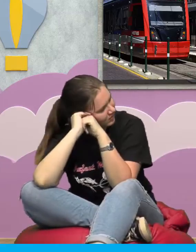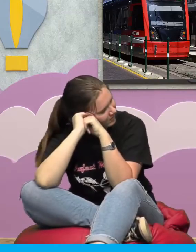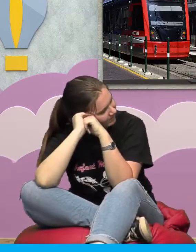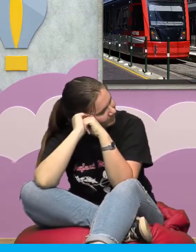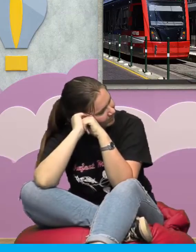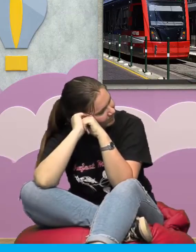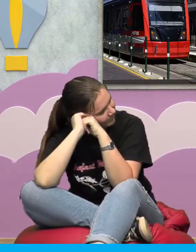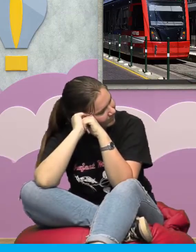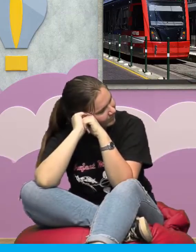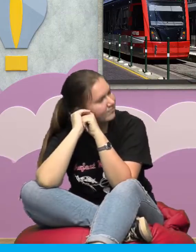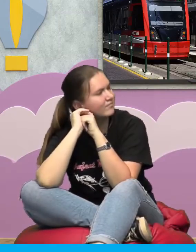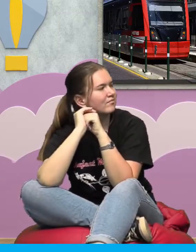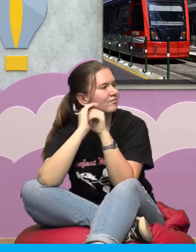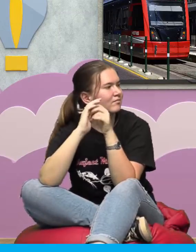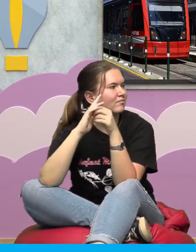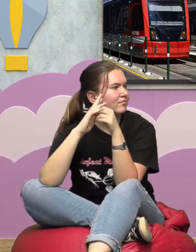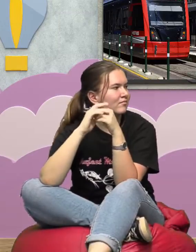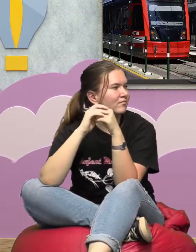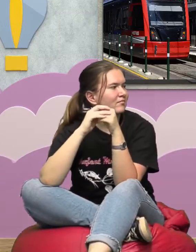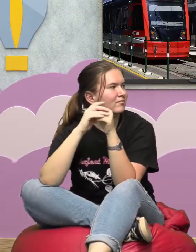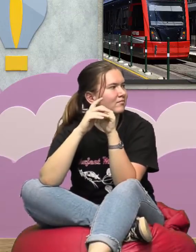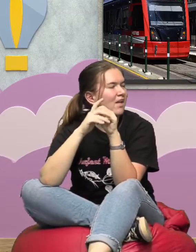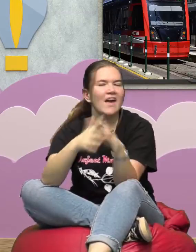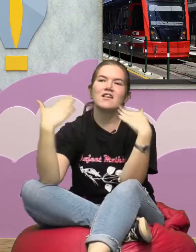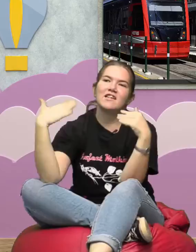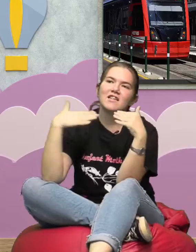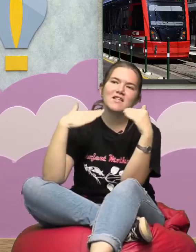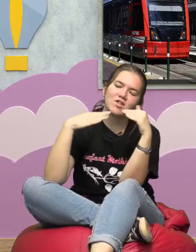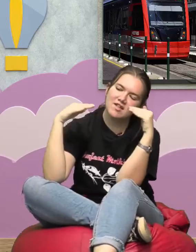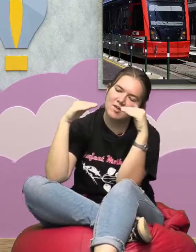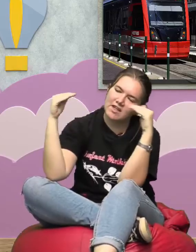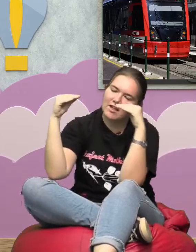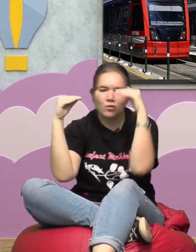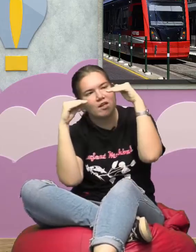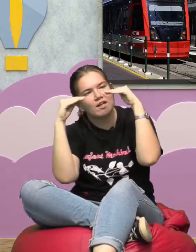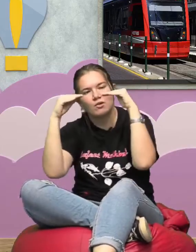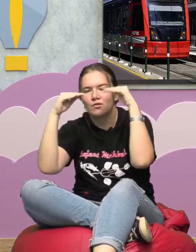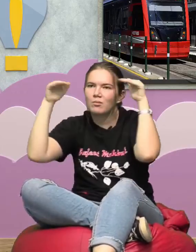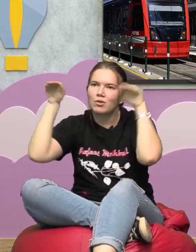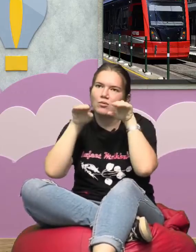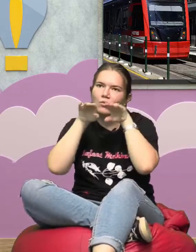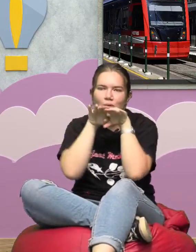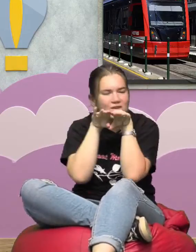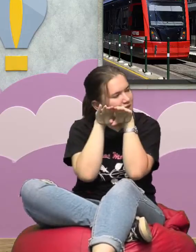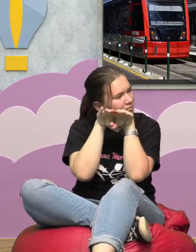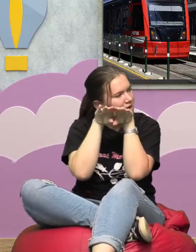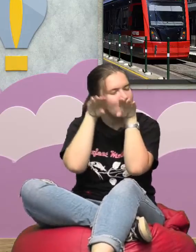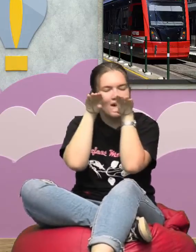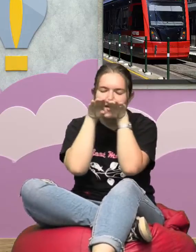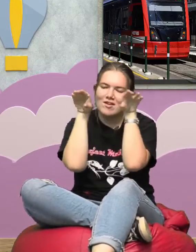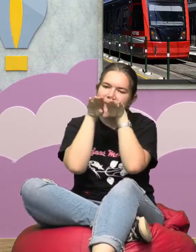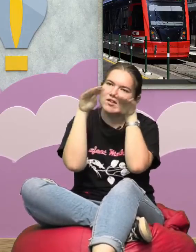cool. And they prove it to us every single day when we talk to them, guys. And the thing is, they just keep getting cooler. Like, you know, if you were cool all the